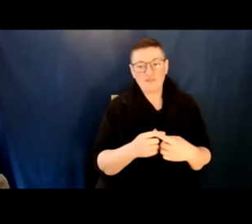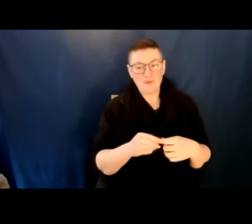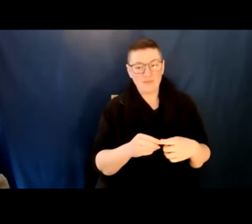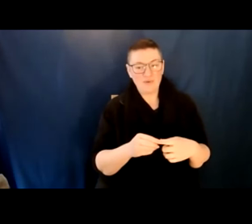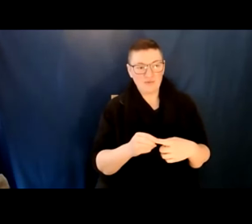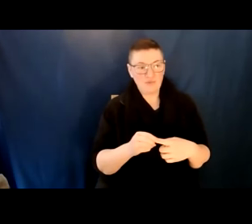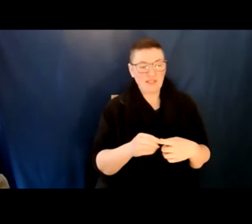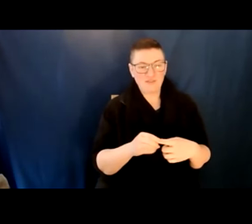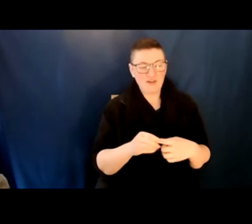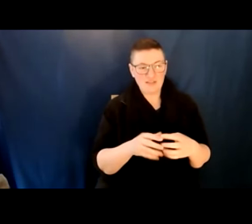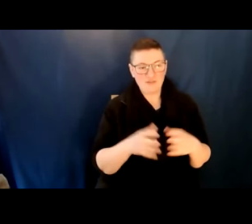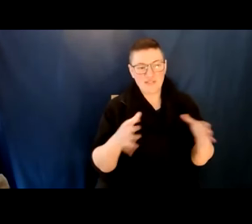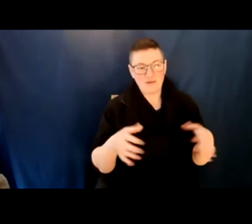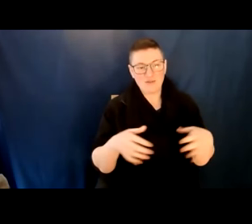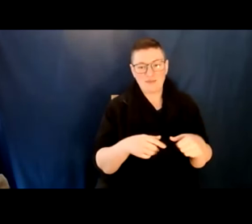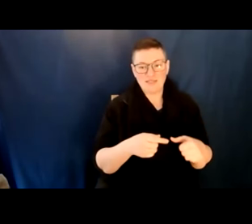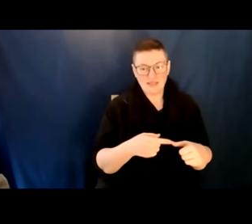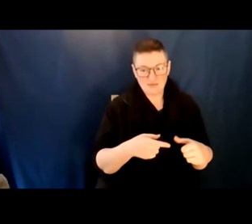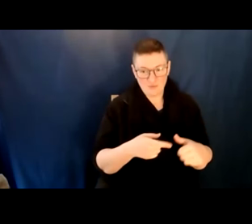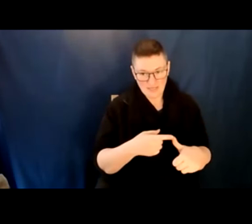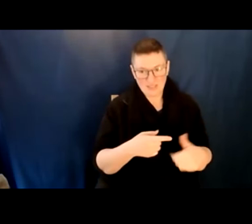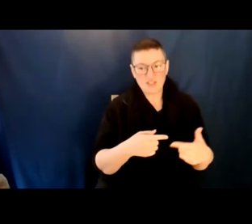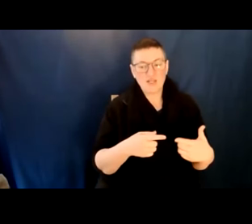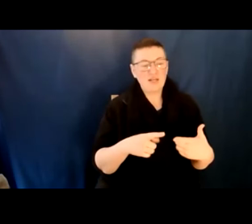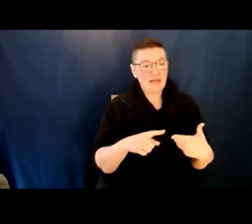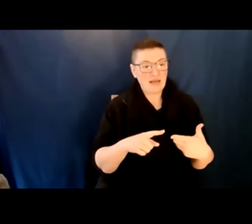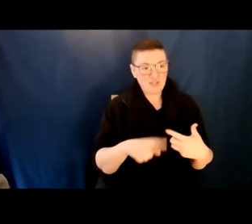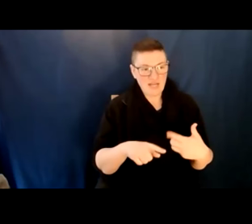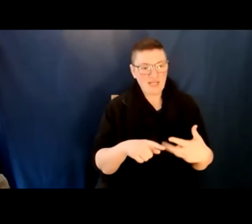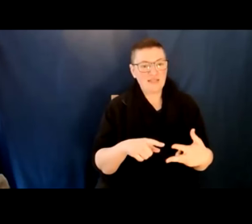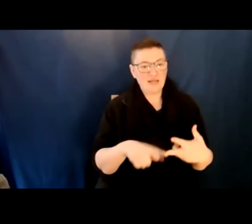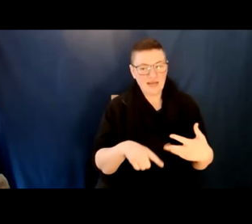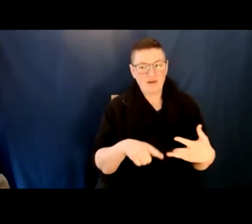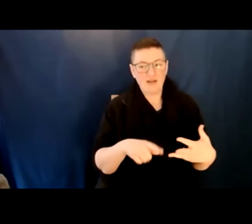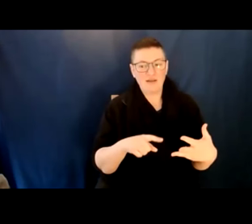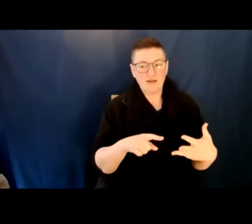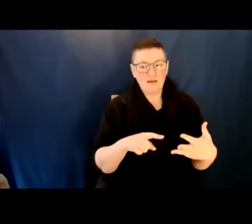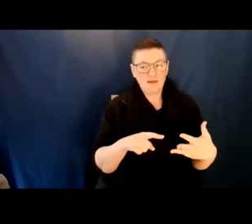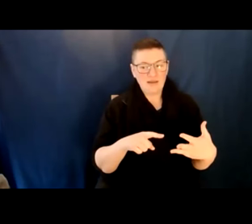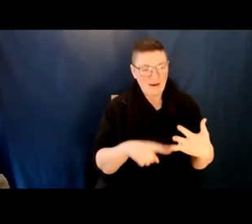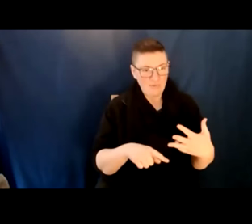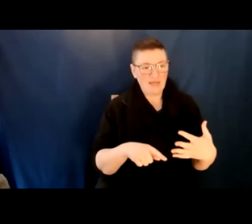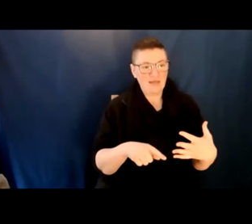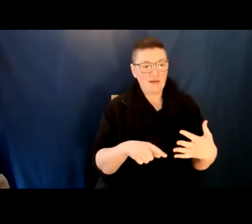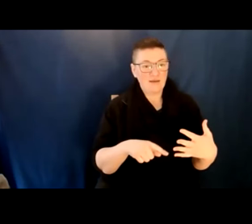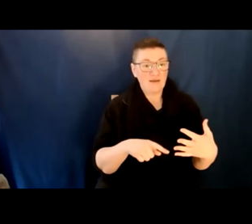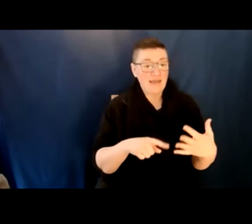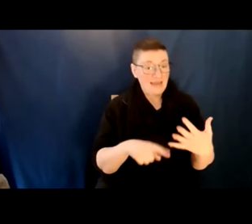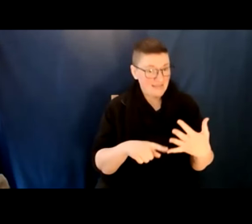already from really very diverse language families, like from English, Chinese, Hungarian,